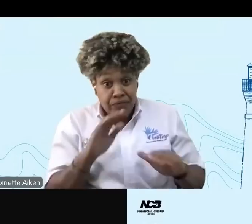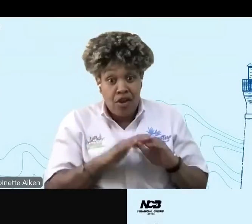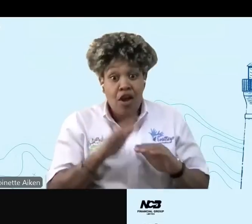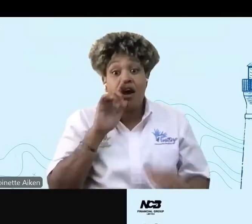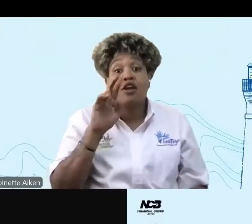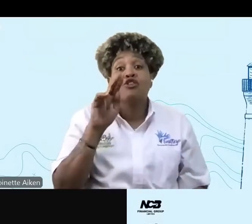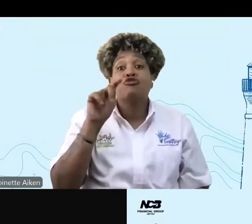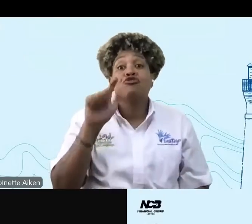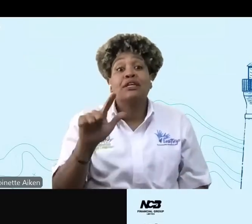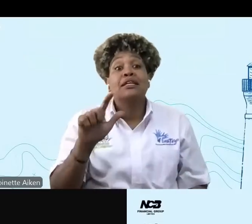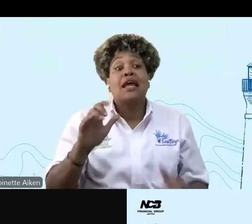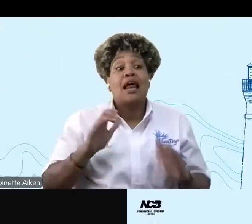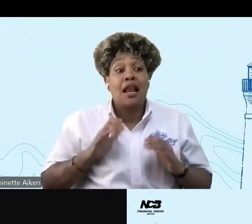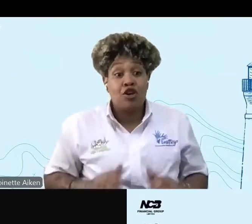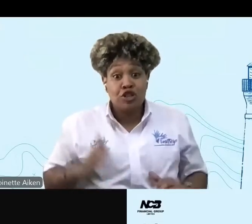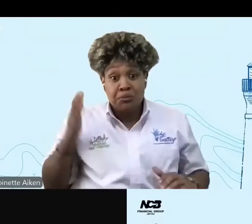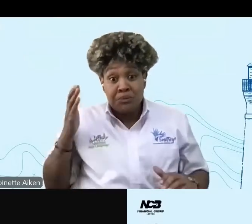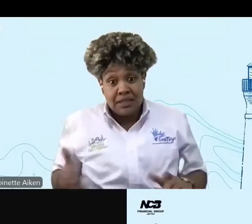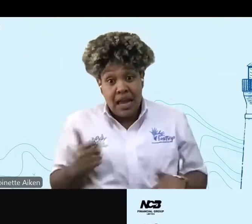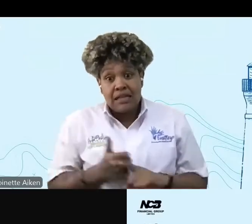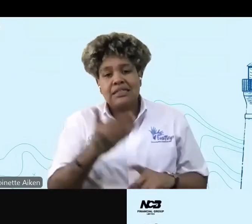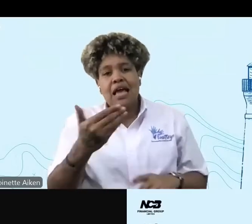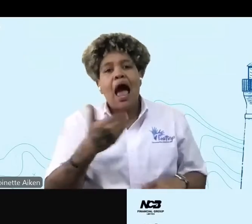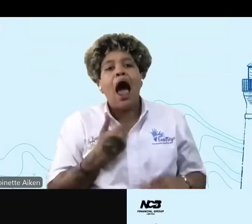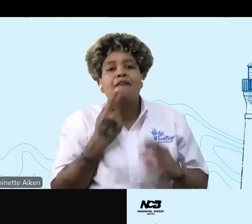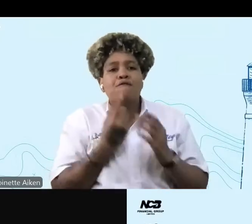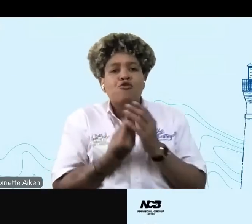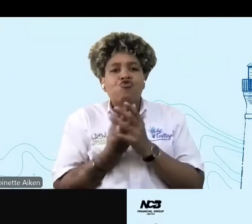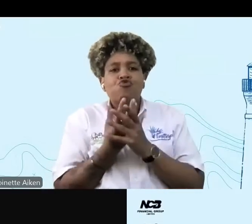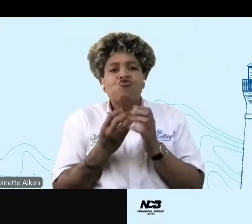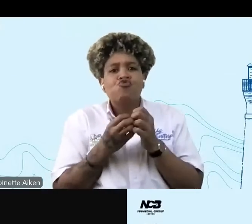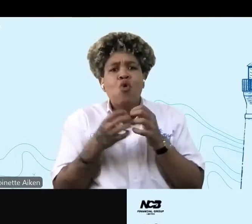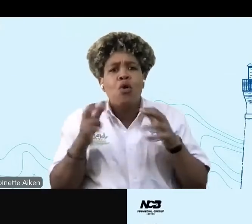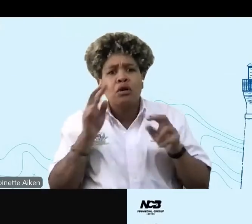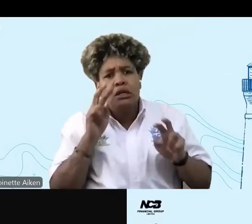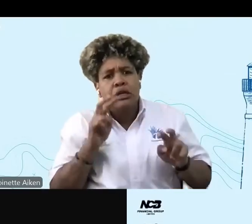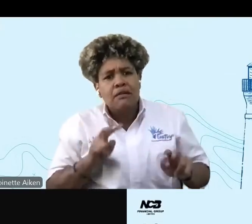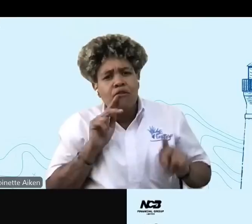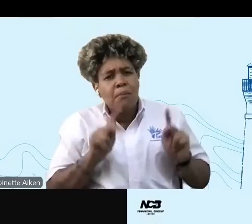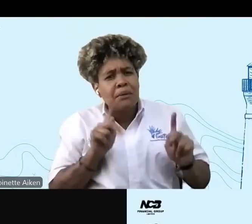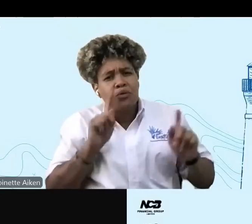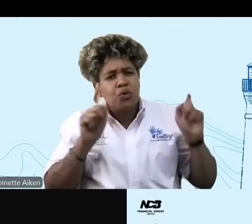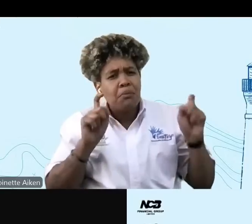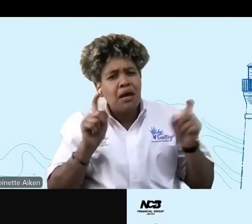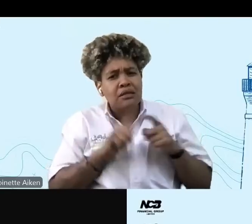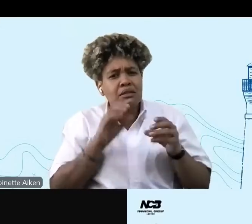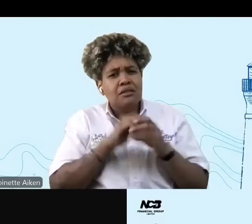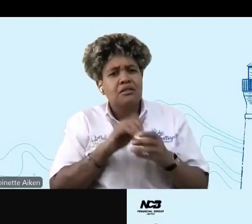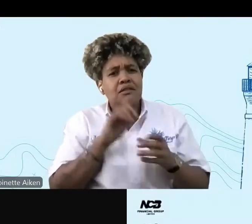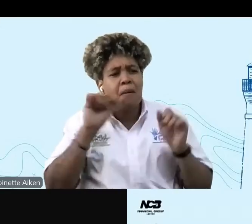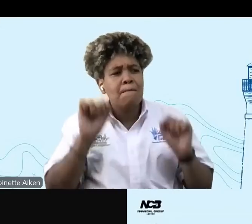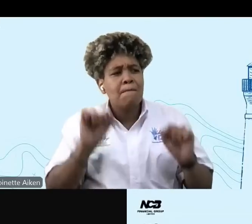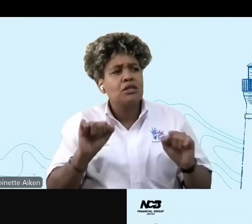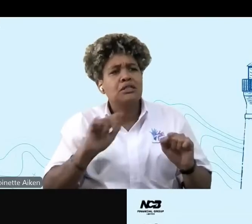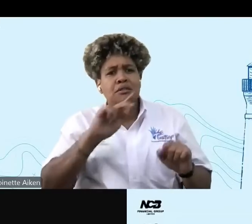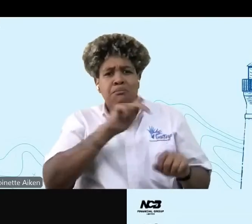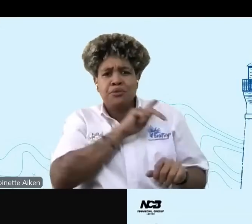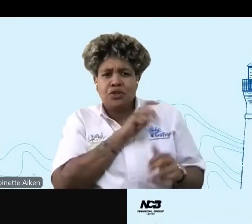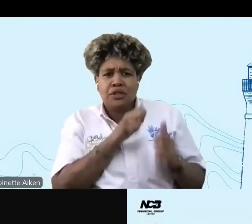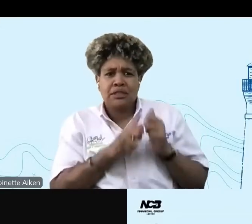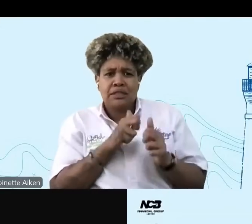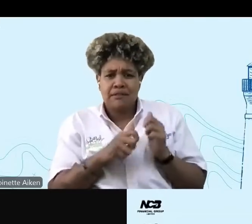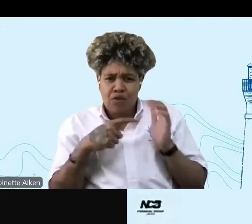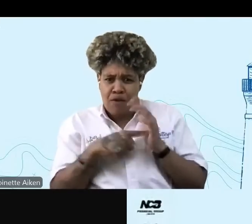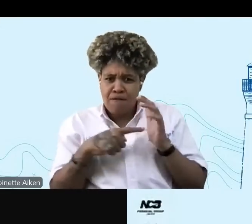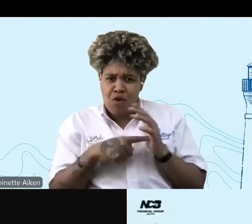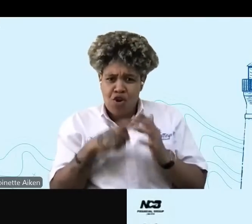retail client side, there is growing strain for persons to manage amidst possible personal difficulties to afford